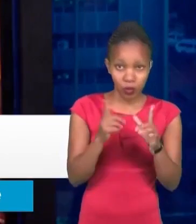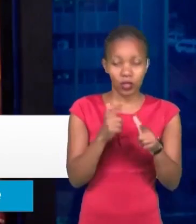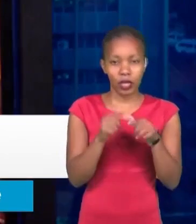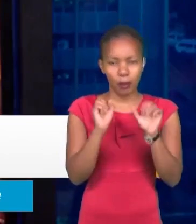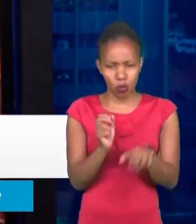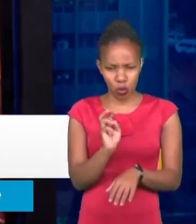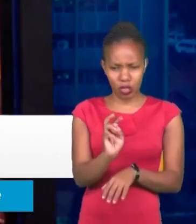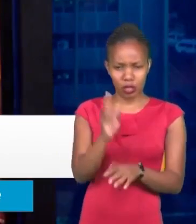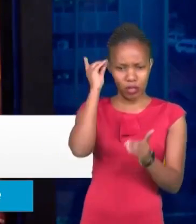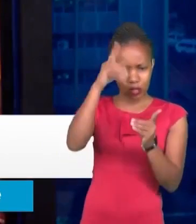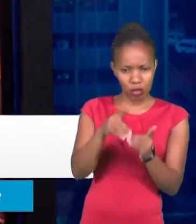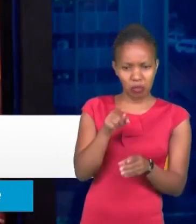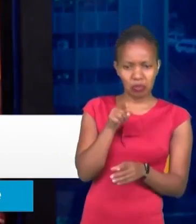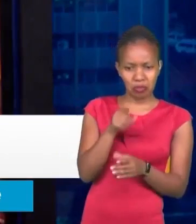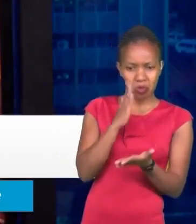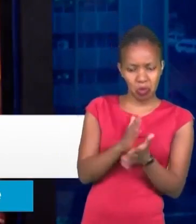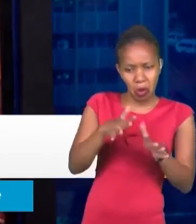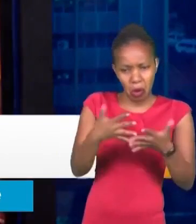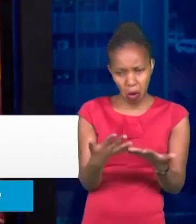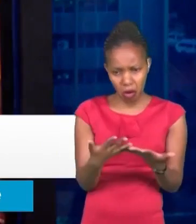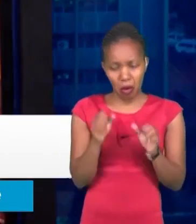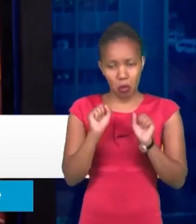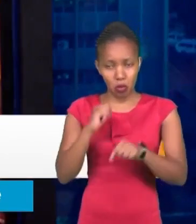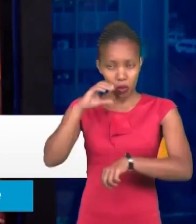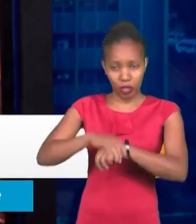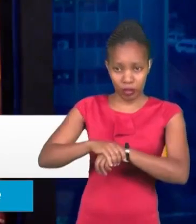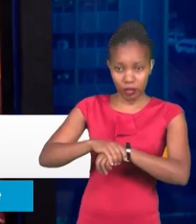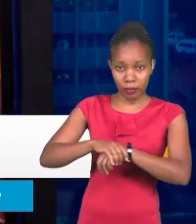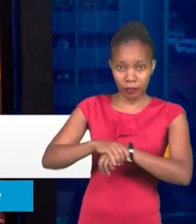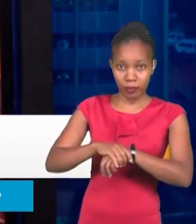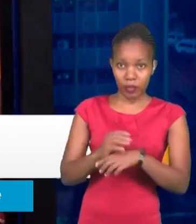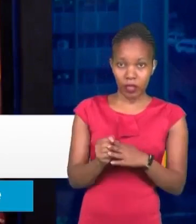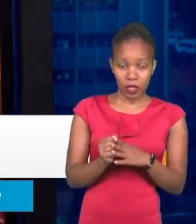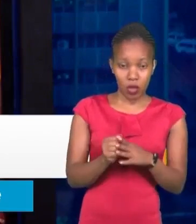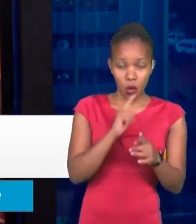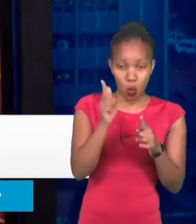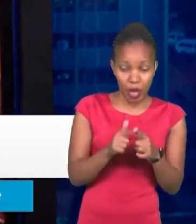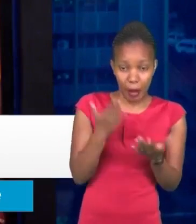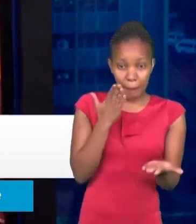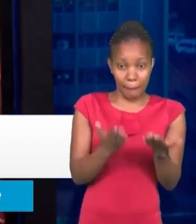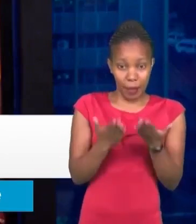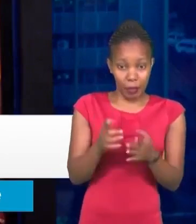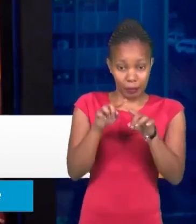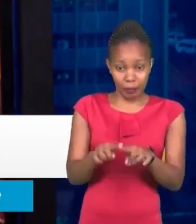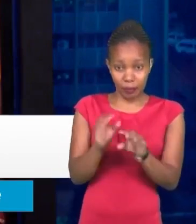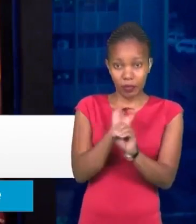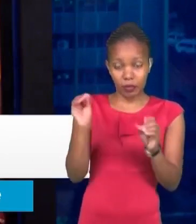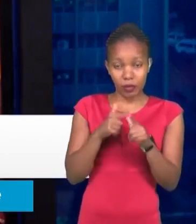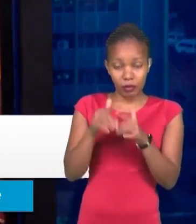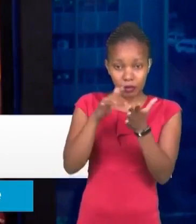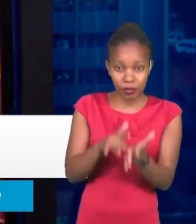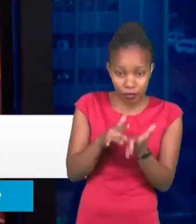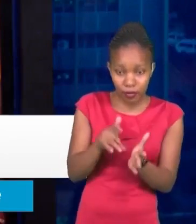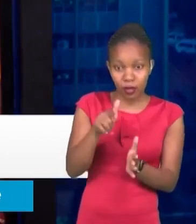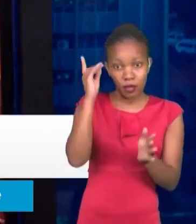look at the decision, see whether it makes sense, and see whether they can adopt it. Okay. So while they are not bound, they can actually be persuaded by that